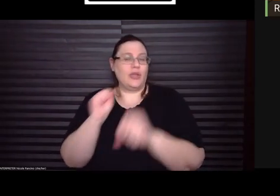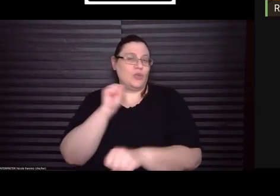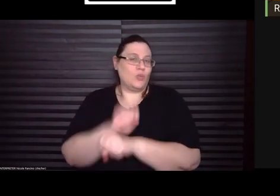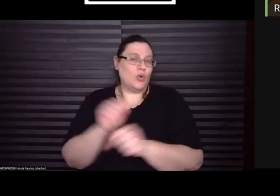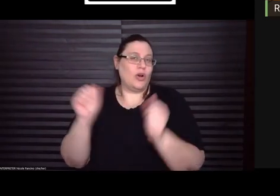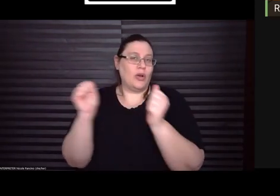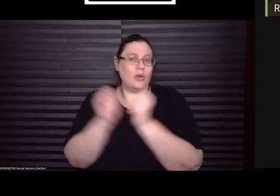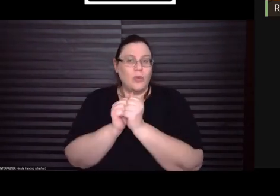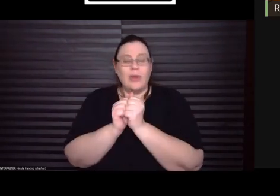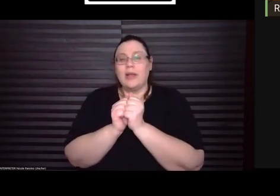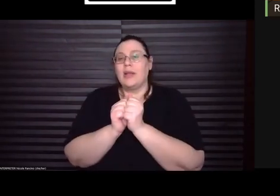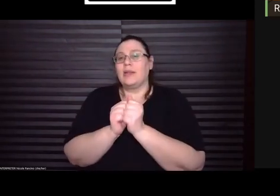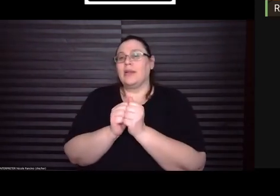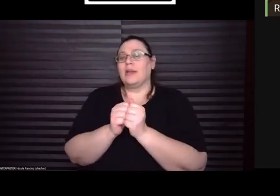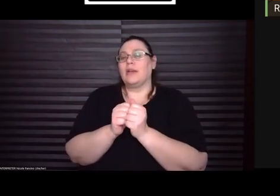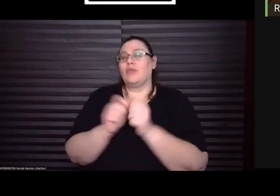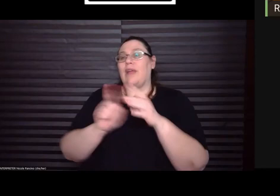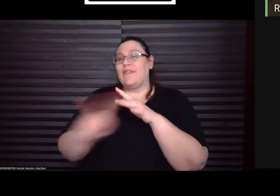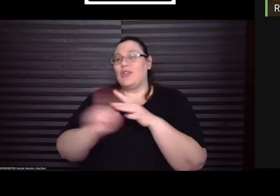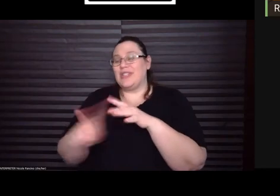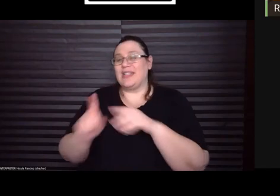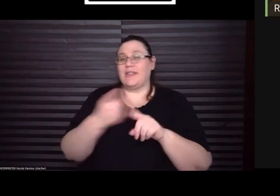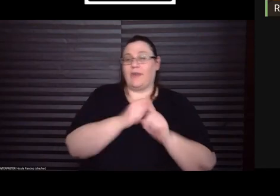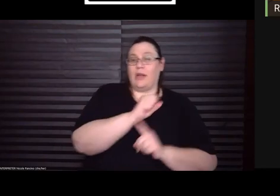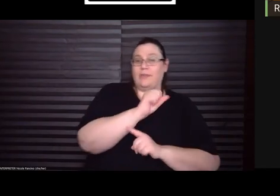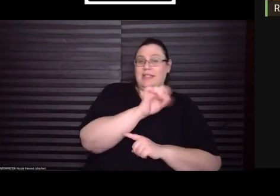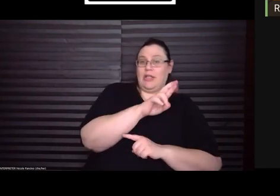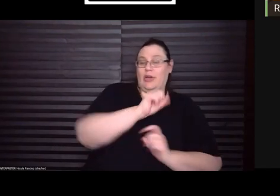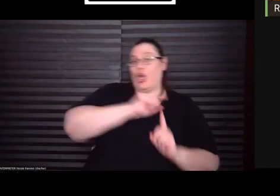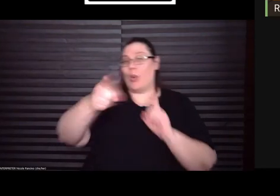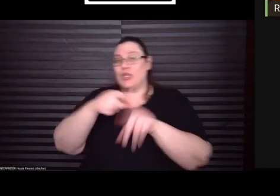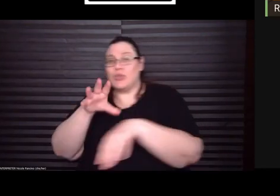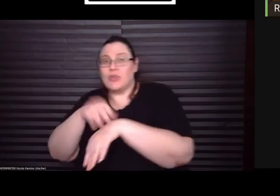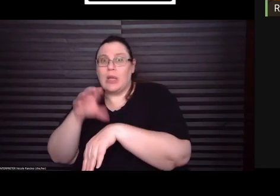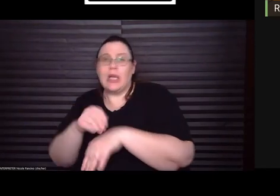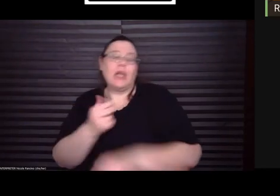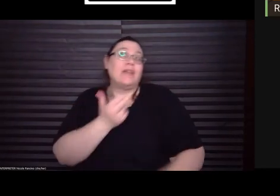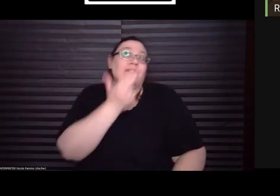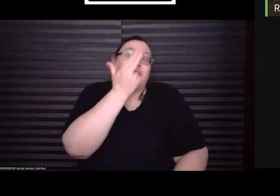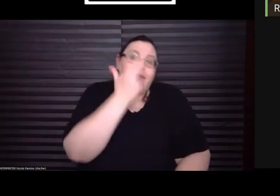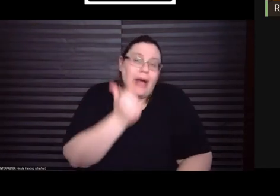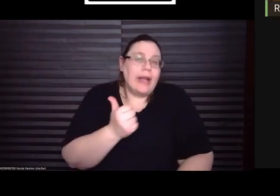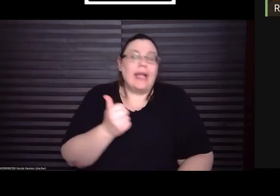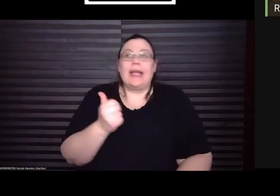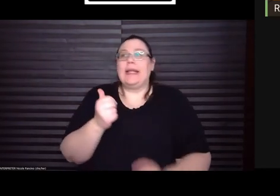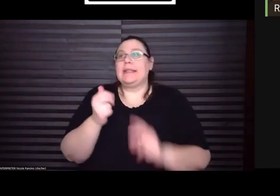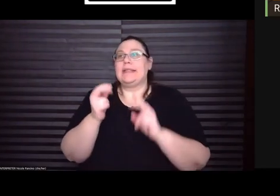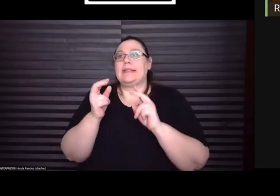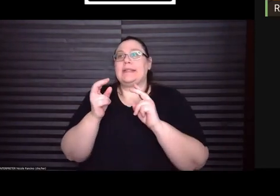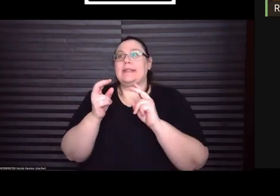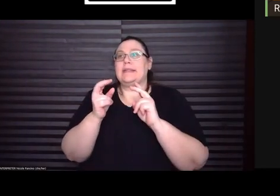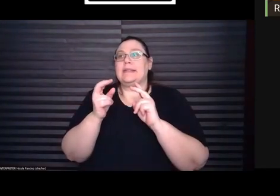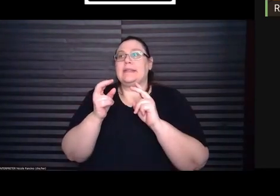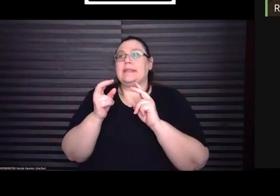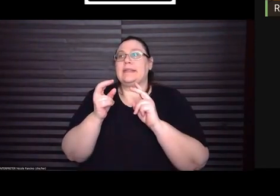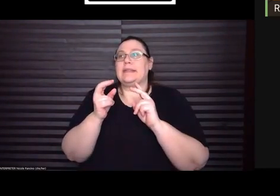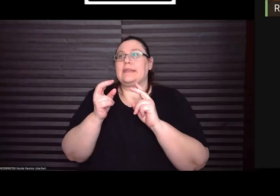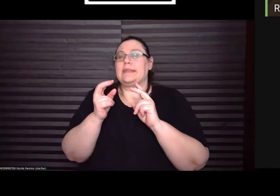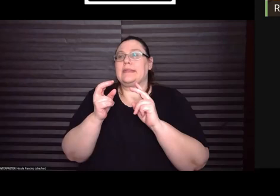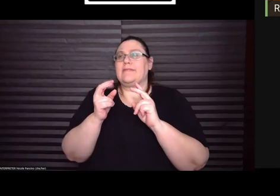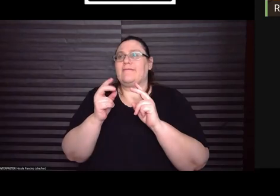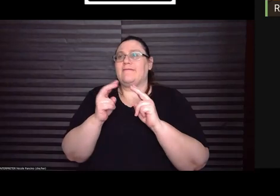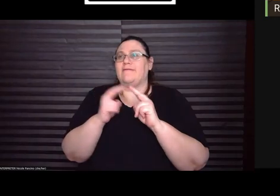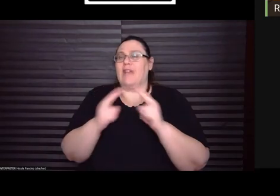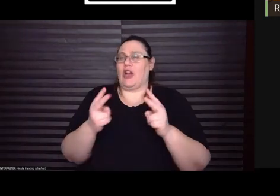to work with Syrian refugees in Sweden. Anyways, it's funny, and it's very